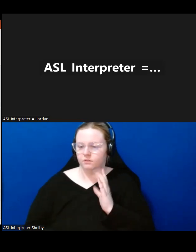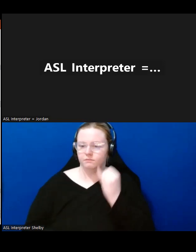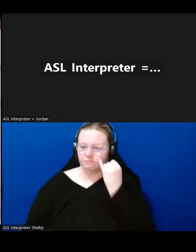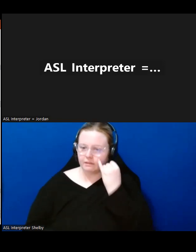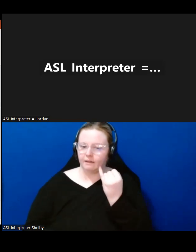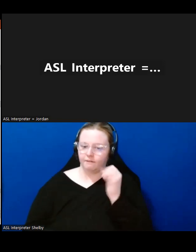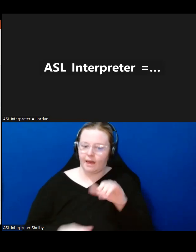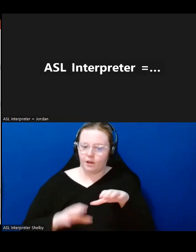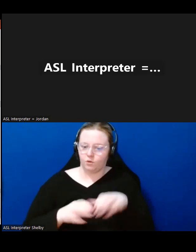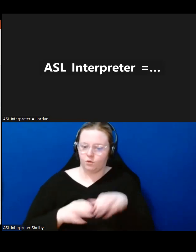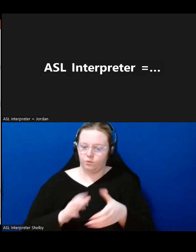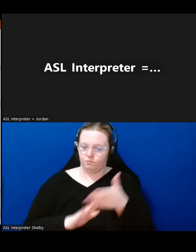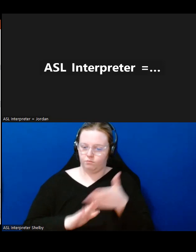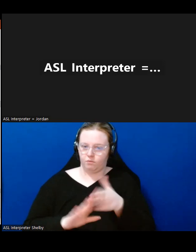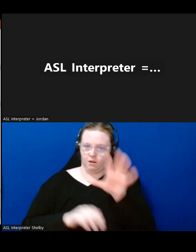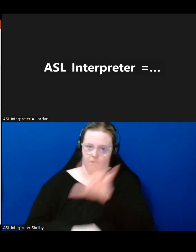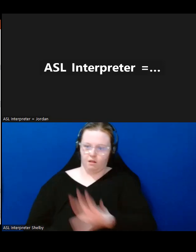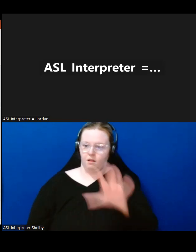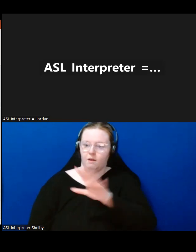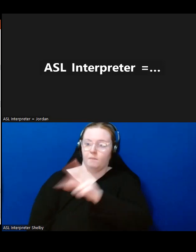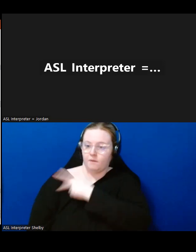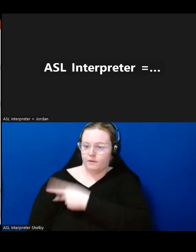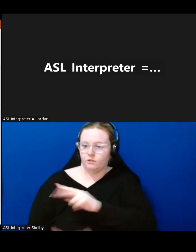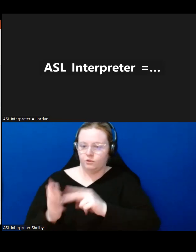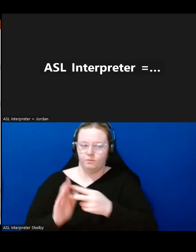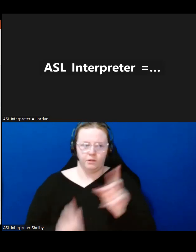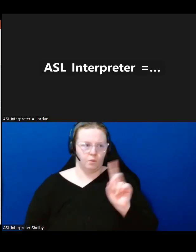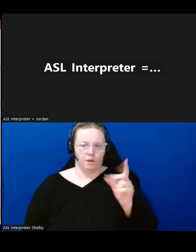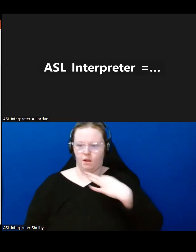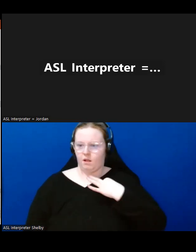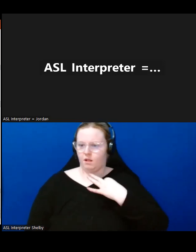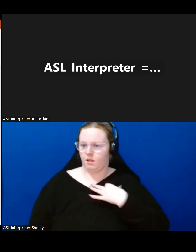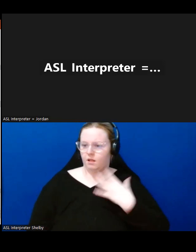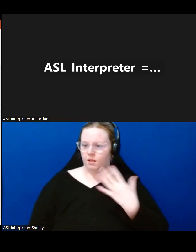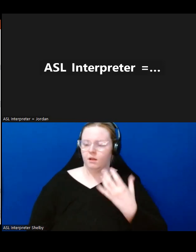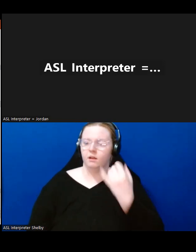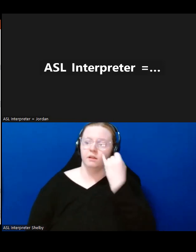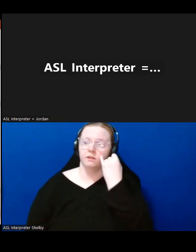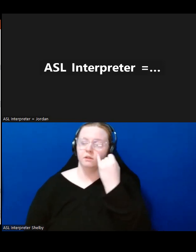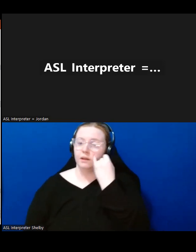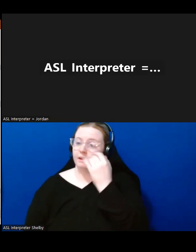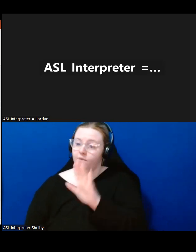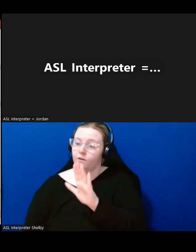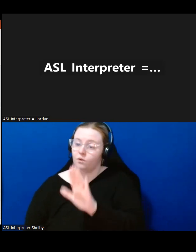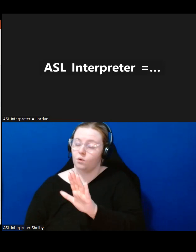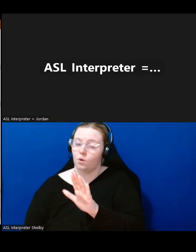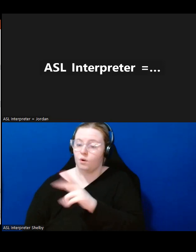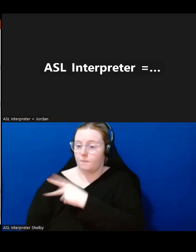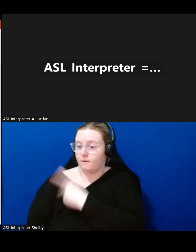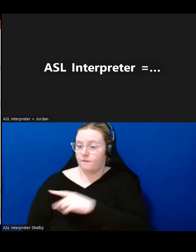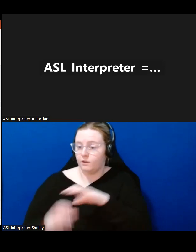we operate is that if your provincial organization has a, you know, physical location or office or